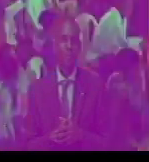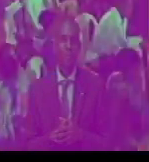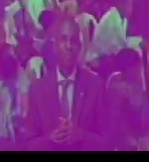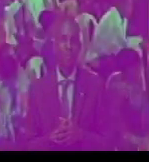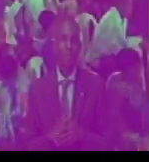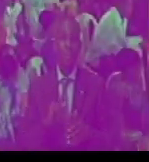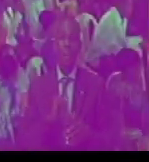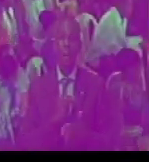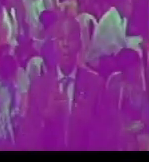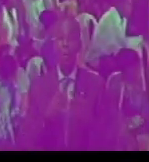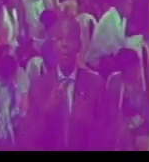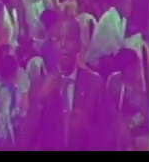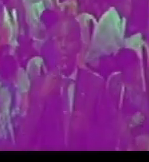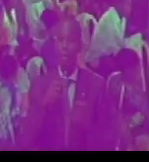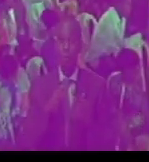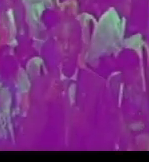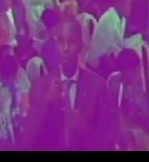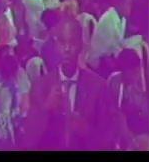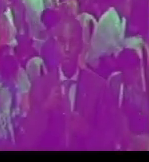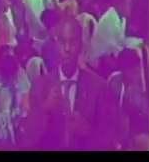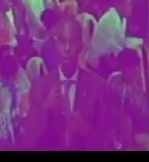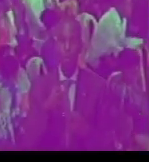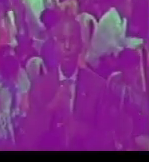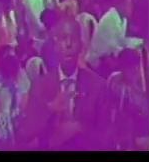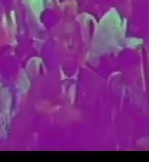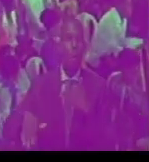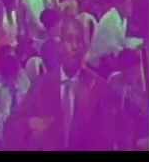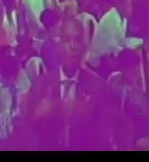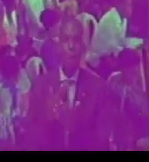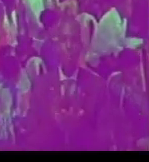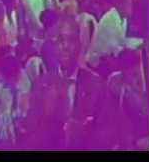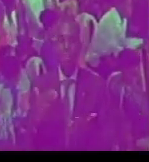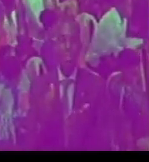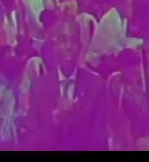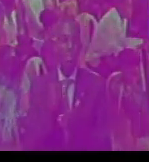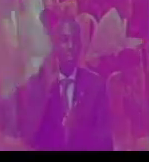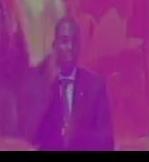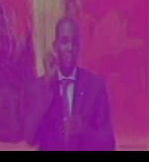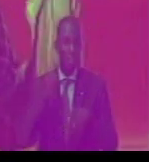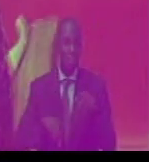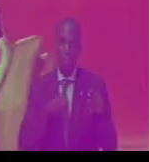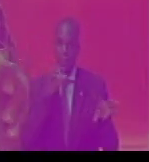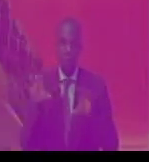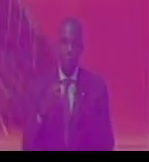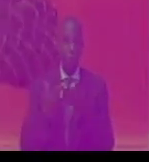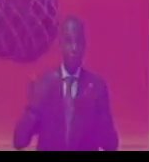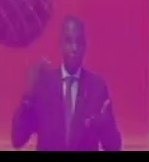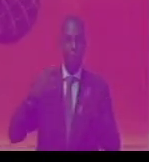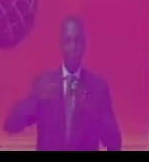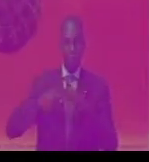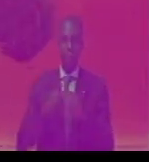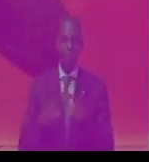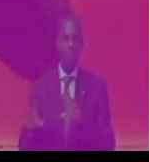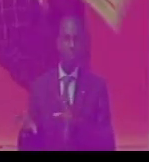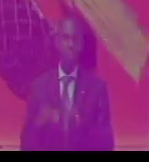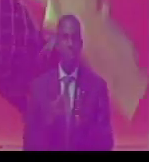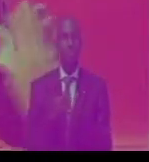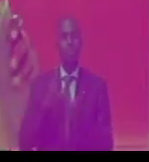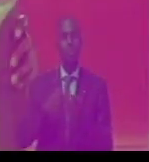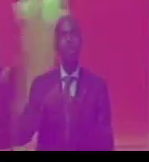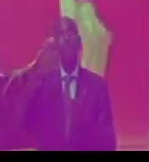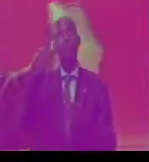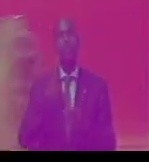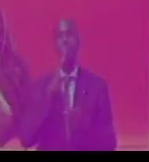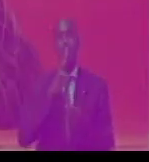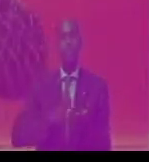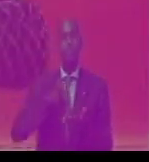Lord! It looks as nothing happened, but I want to tell you, since last month, all the things that I've not been doing before, I